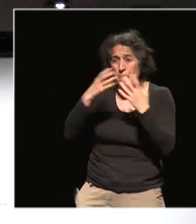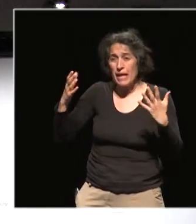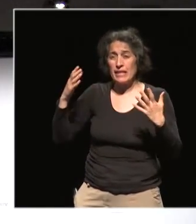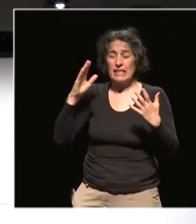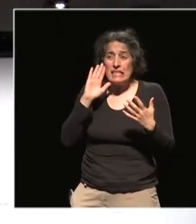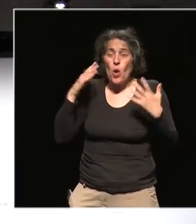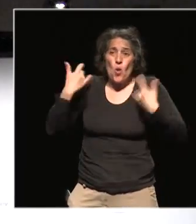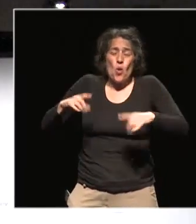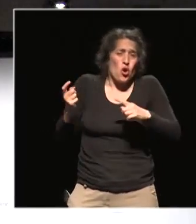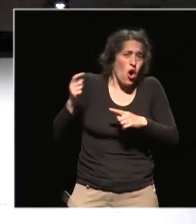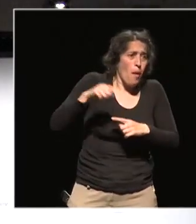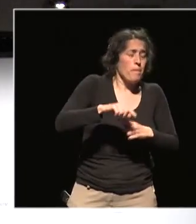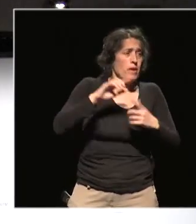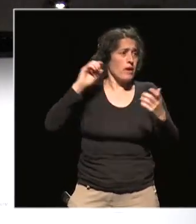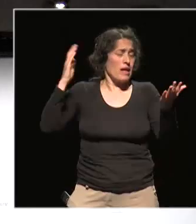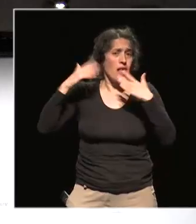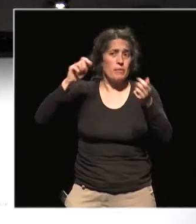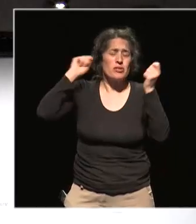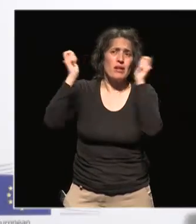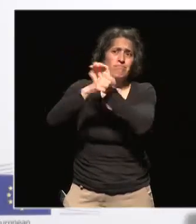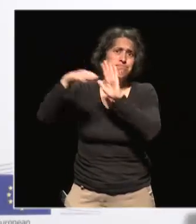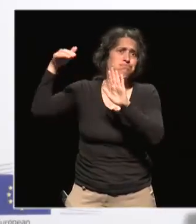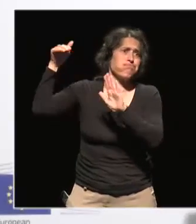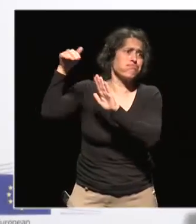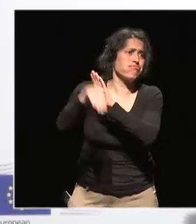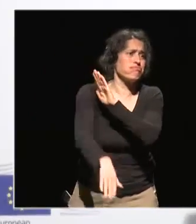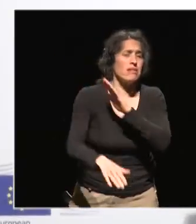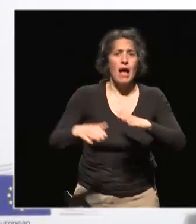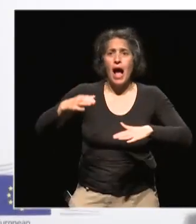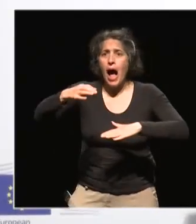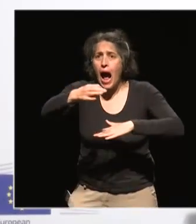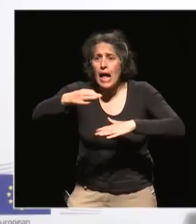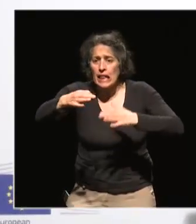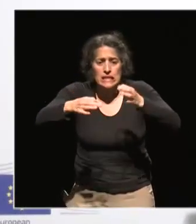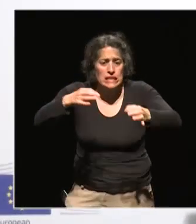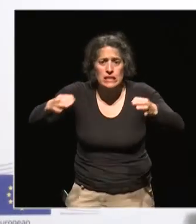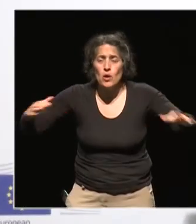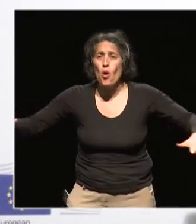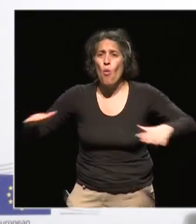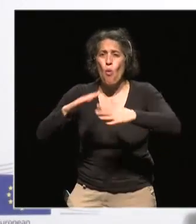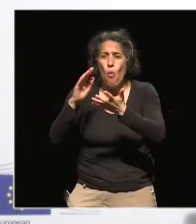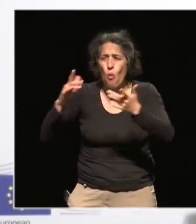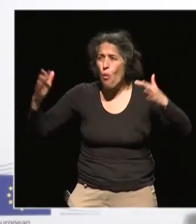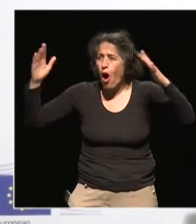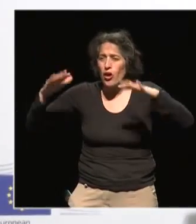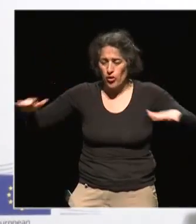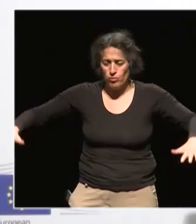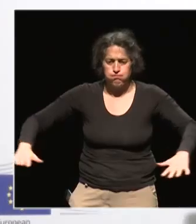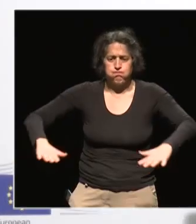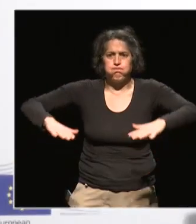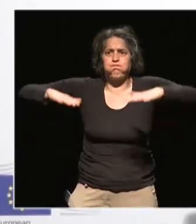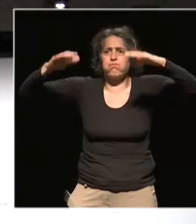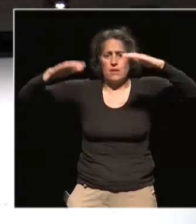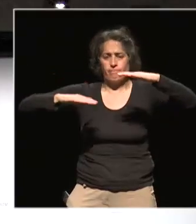our livelihoods. What I want to know is, when you work internationally as Prime Minister and you're talking to rich countries, does that